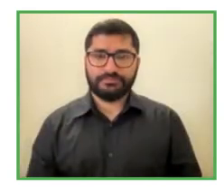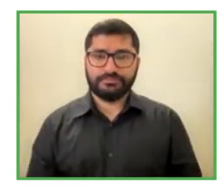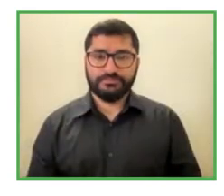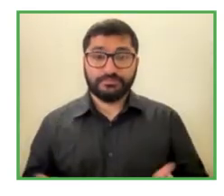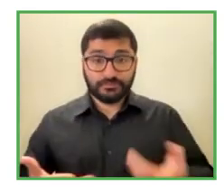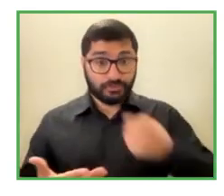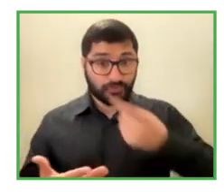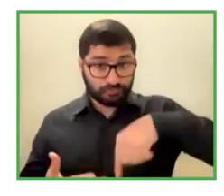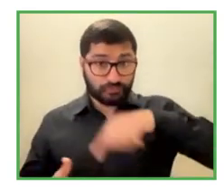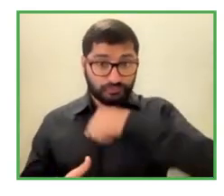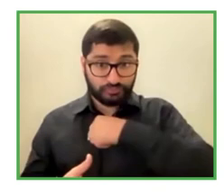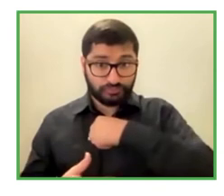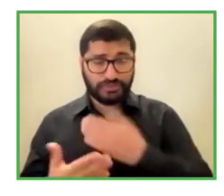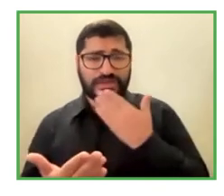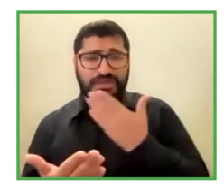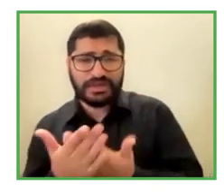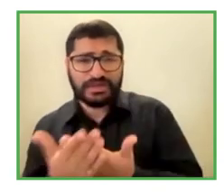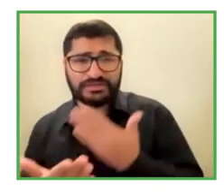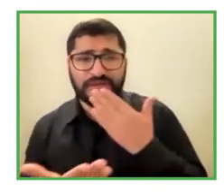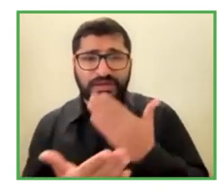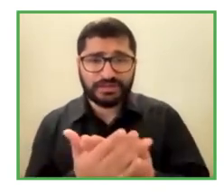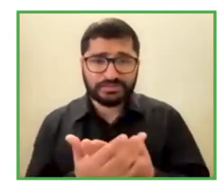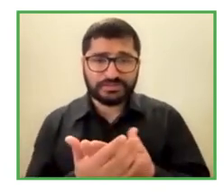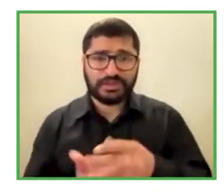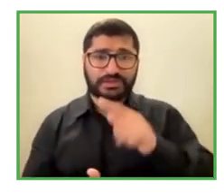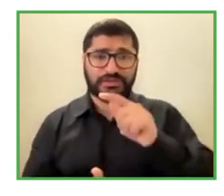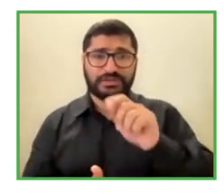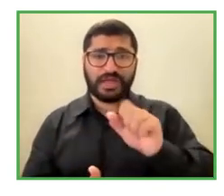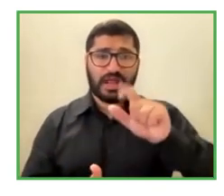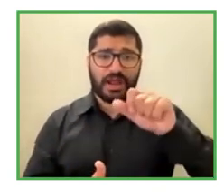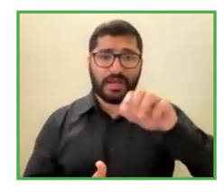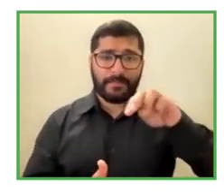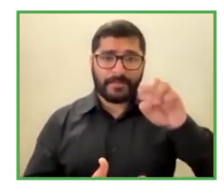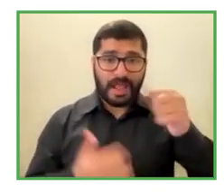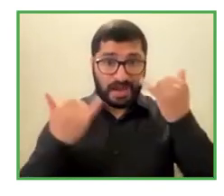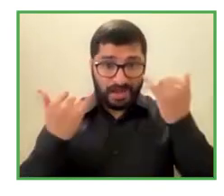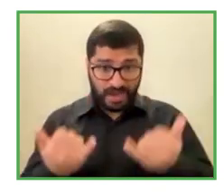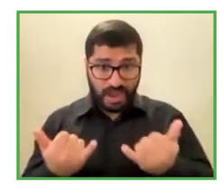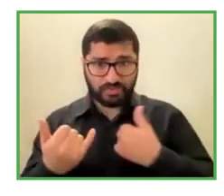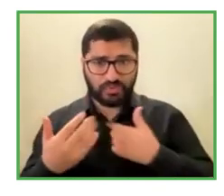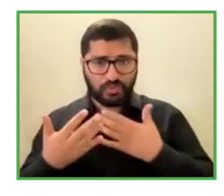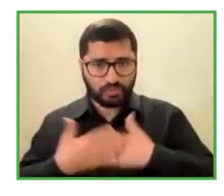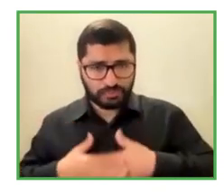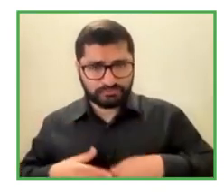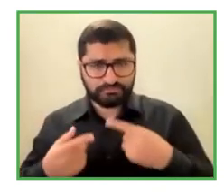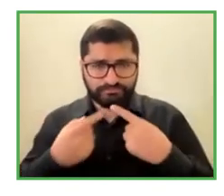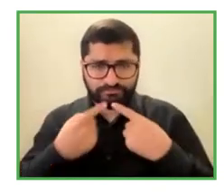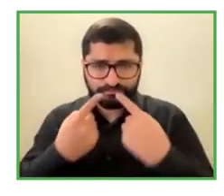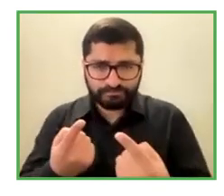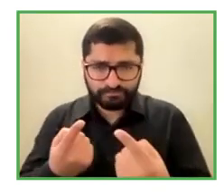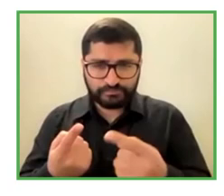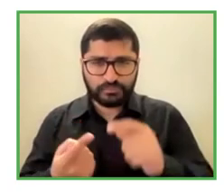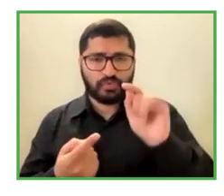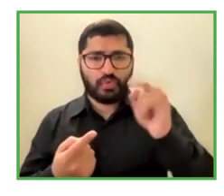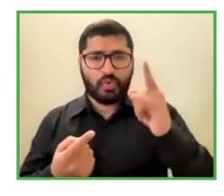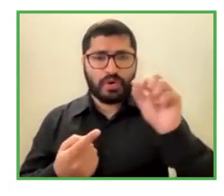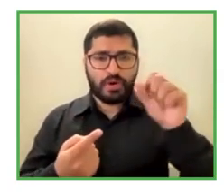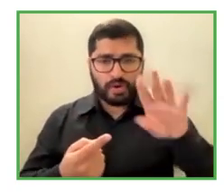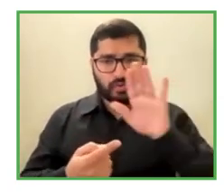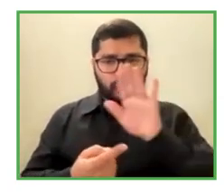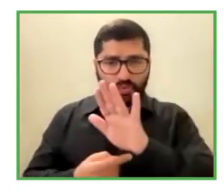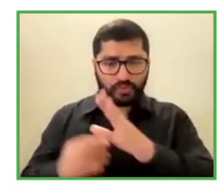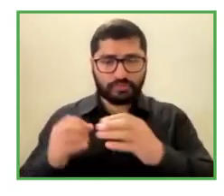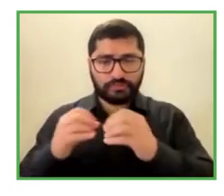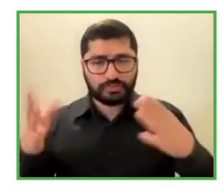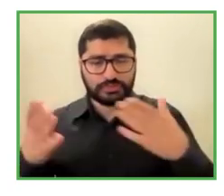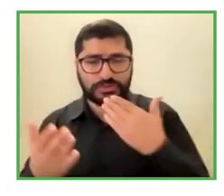Thank you, Guilherme. I would like to now hear from Julian. Thank you very much.